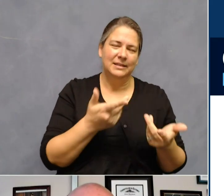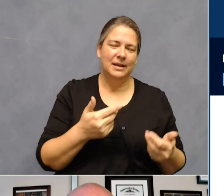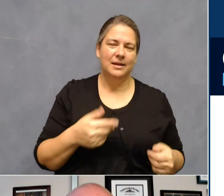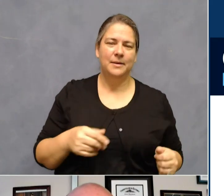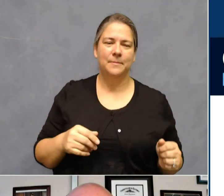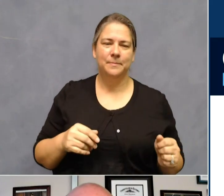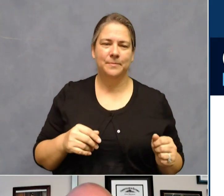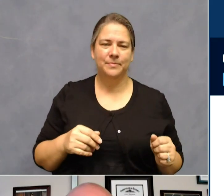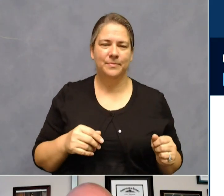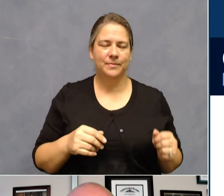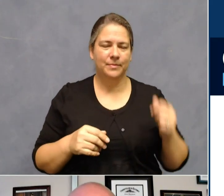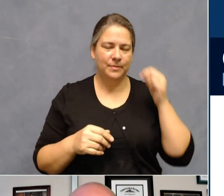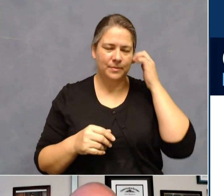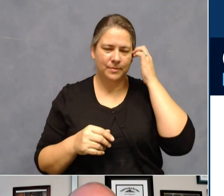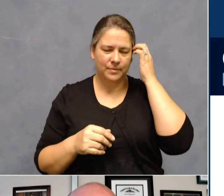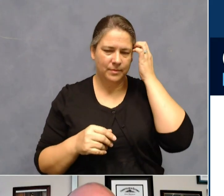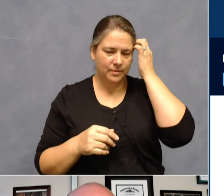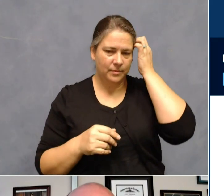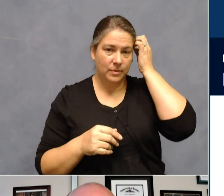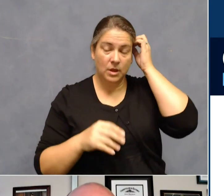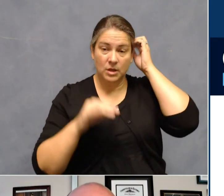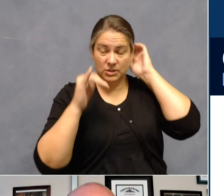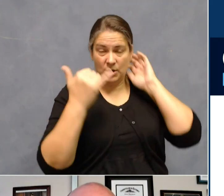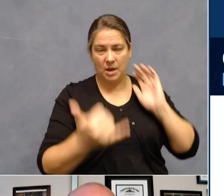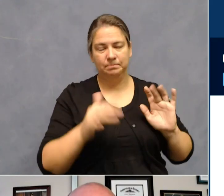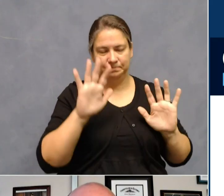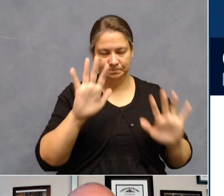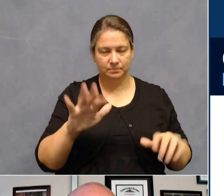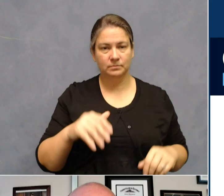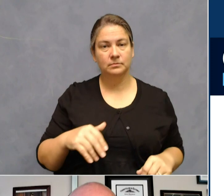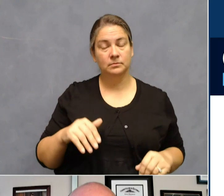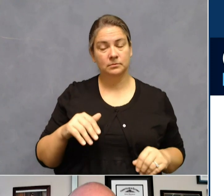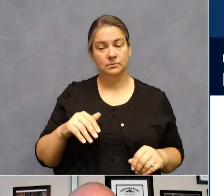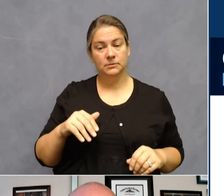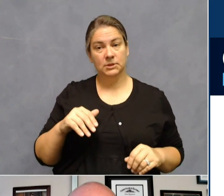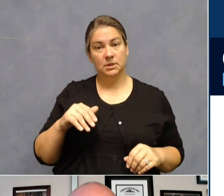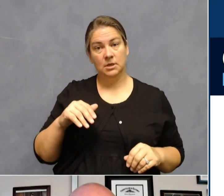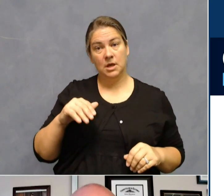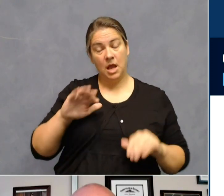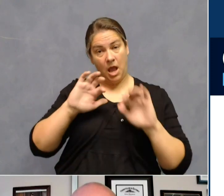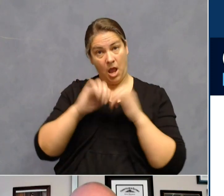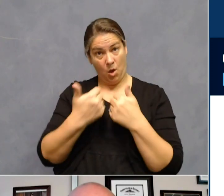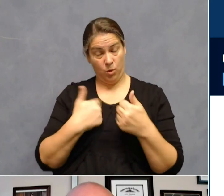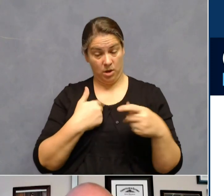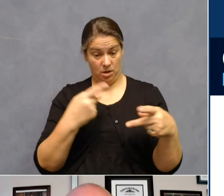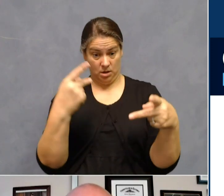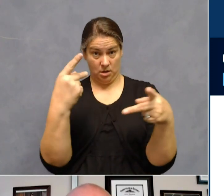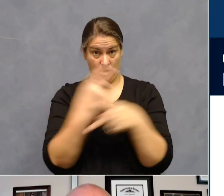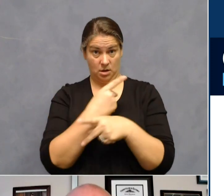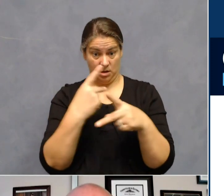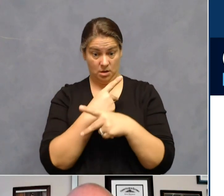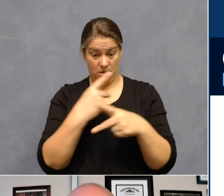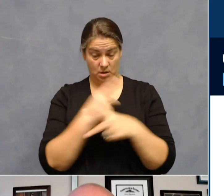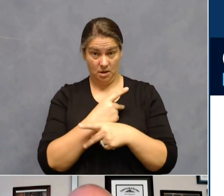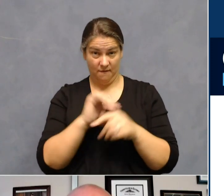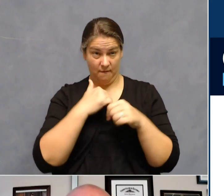So we're going to change how we calculate this metric. We are now making good progress. This has been a long time